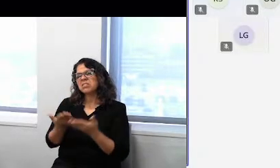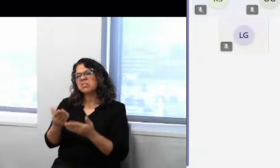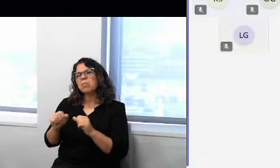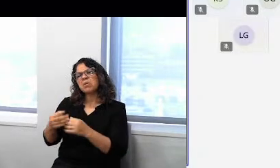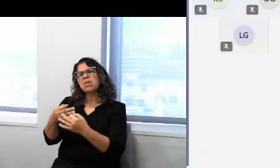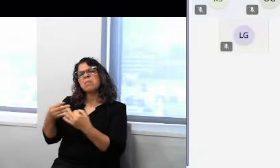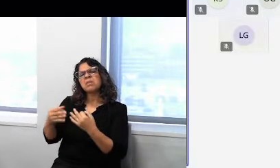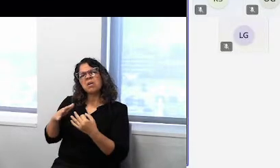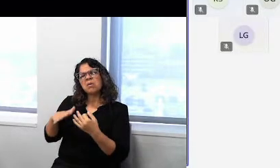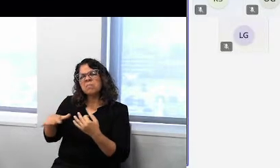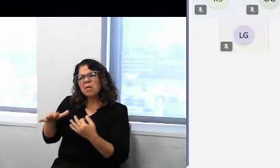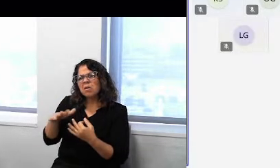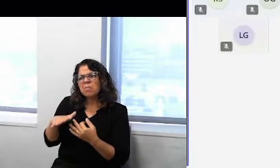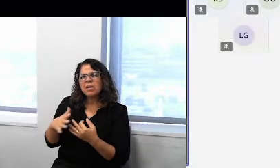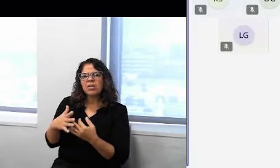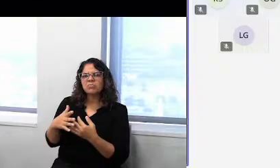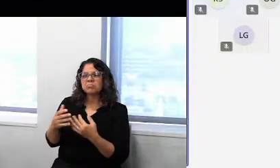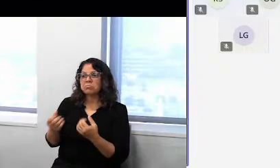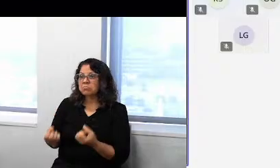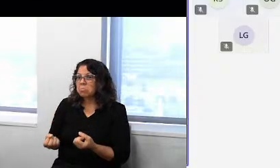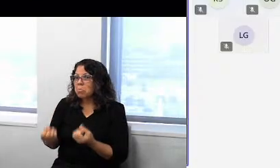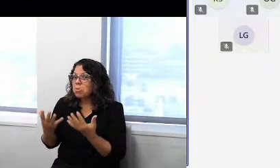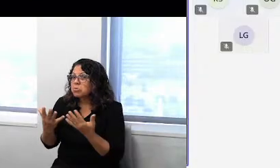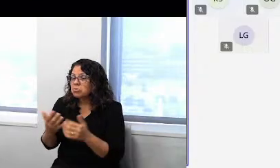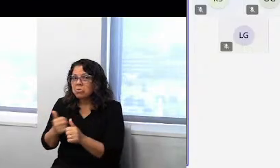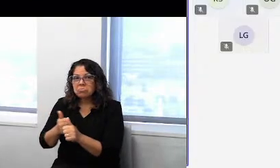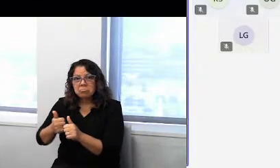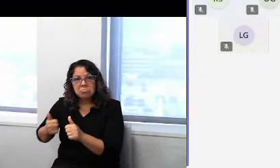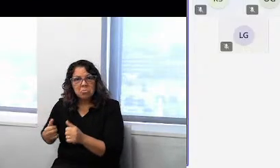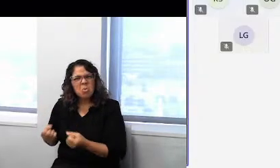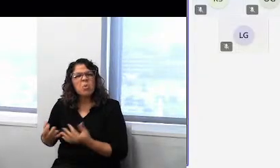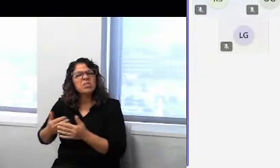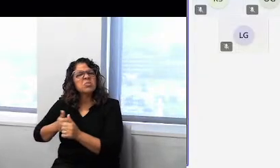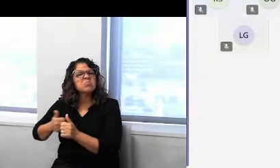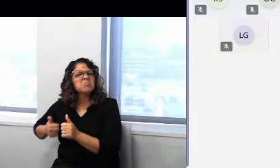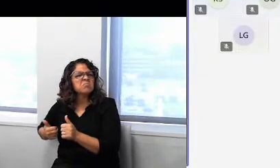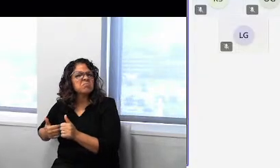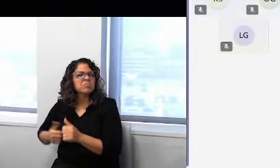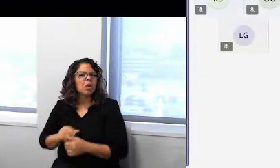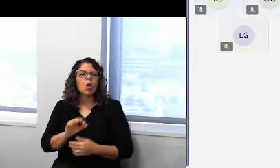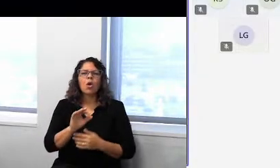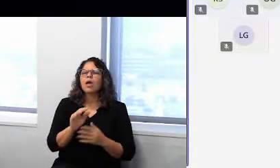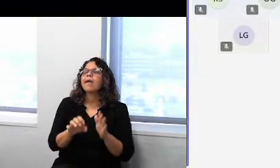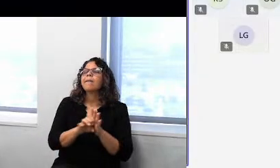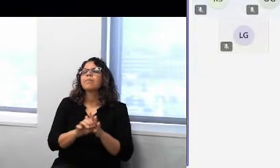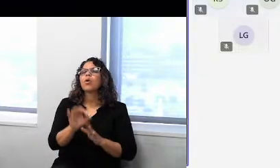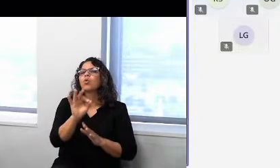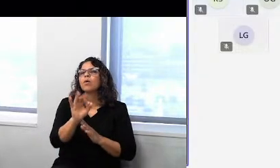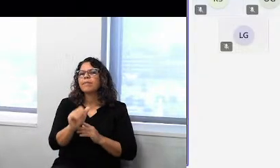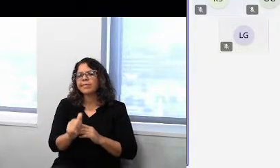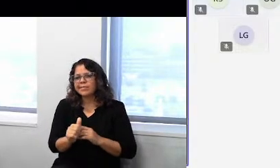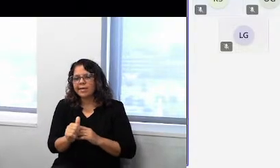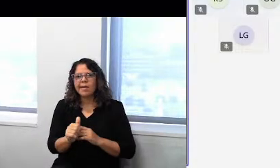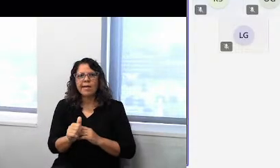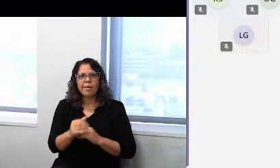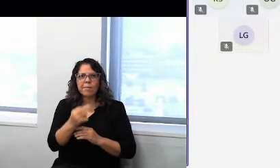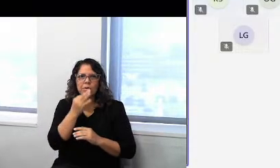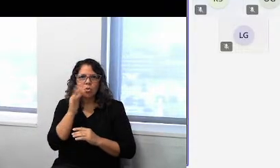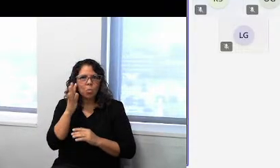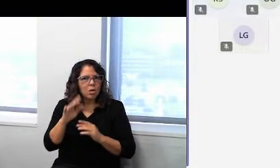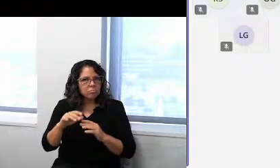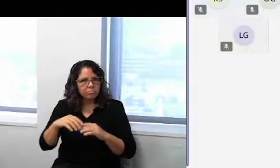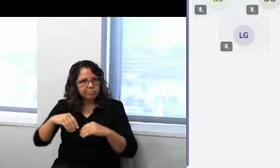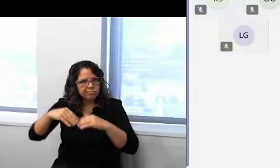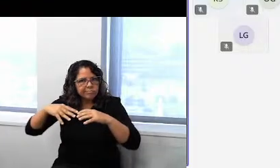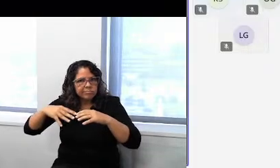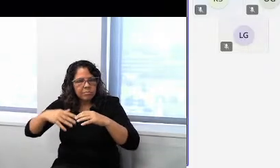them delayed? Are 9 out of 10 about to be energized? Just ballpark. That's fair question. The majority